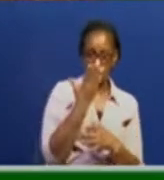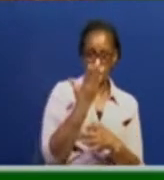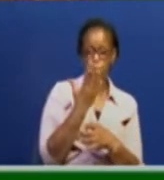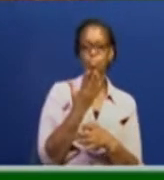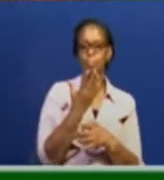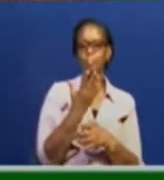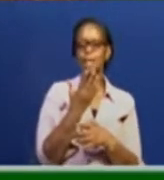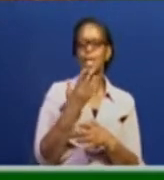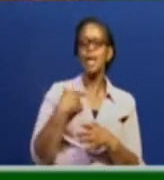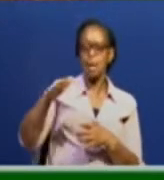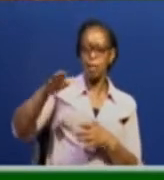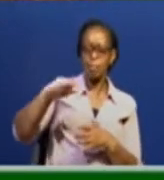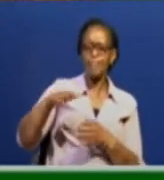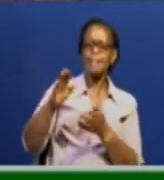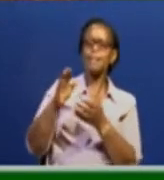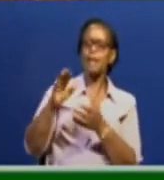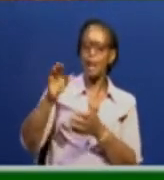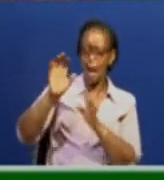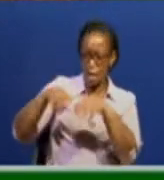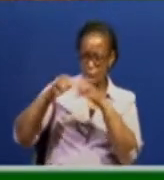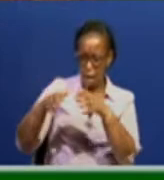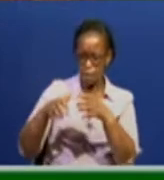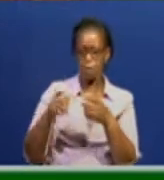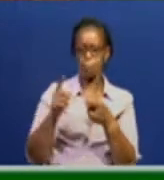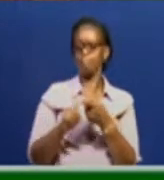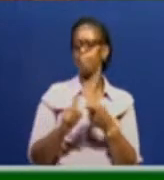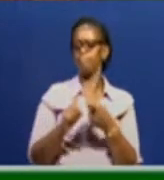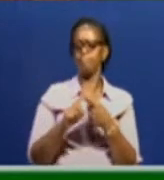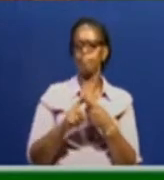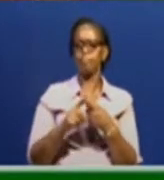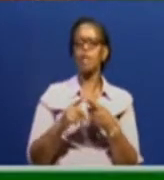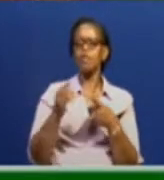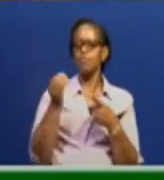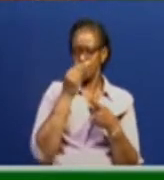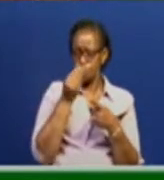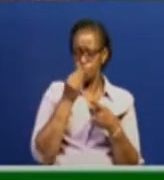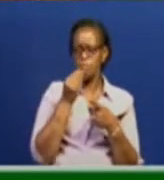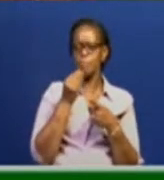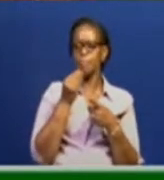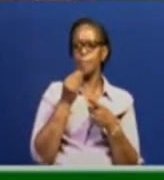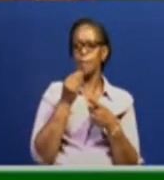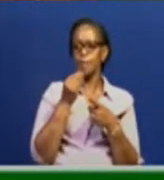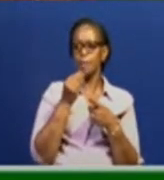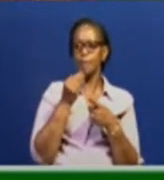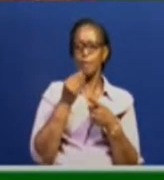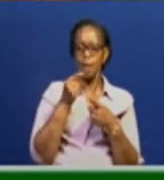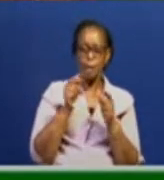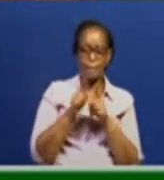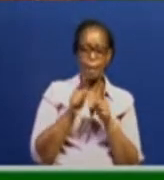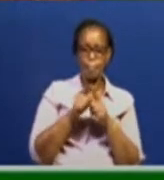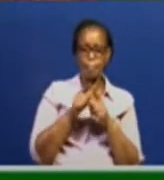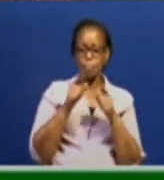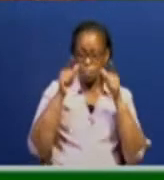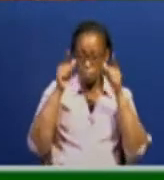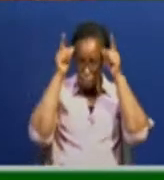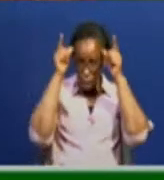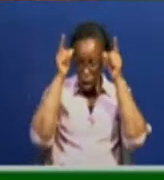throughout the sector, ranging from food and cash crops as well as livestock value